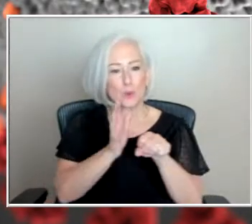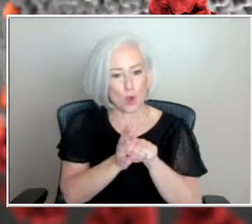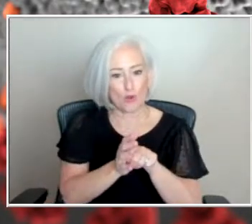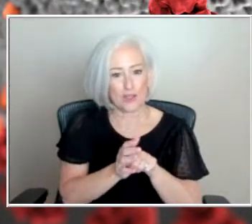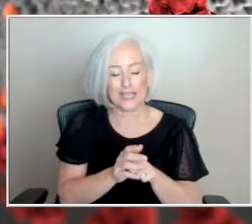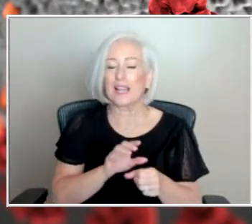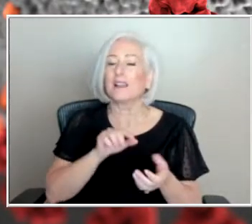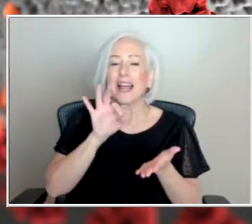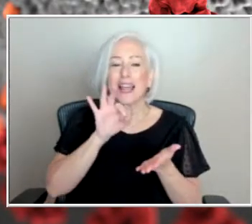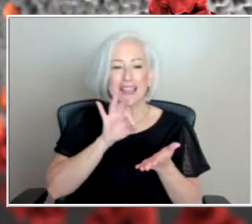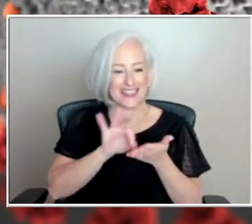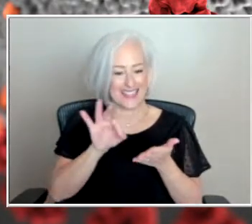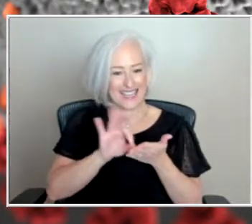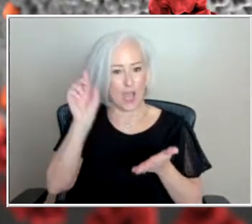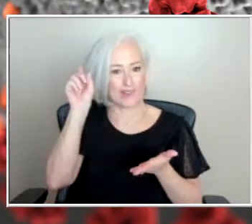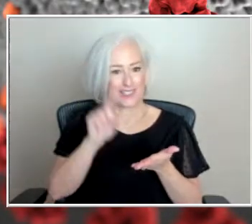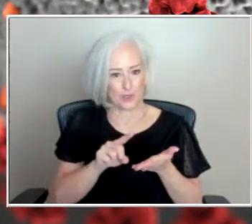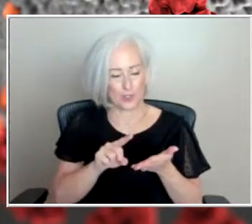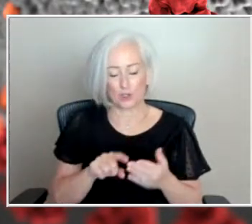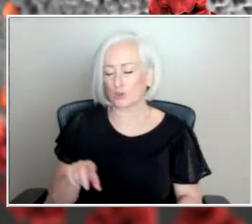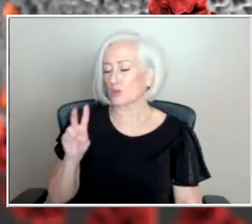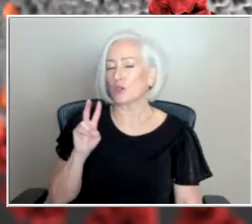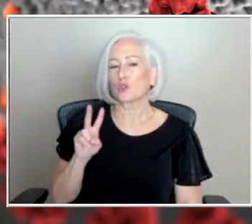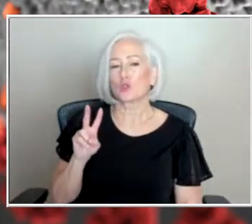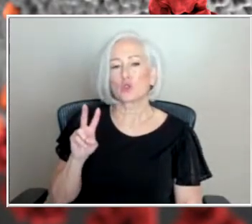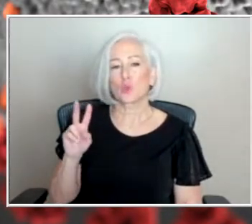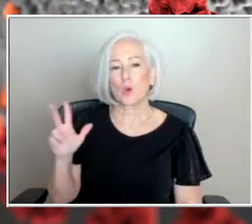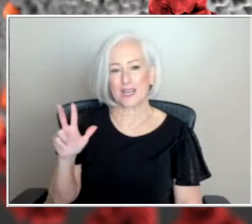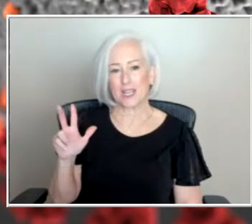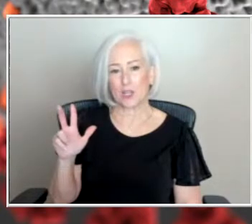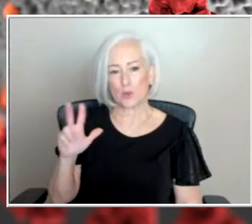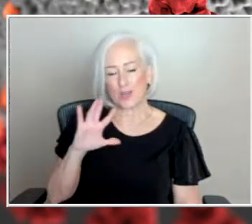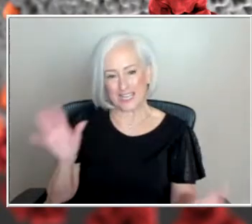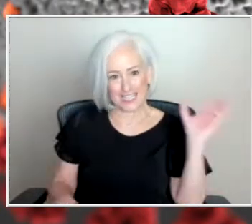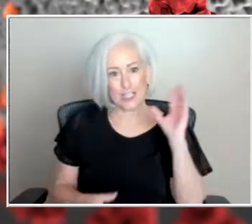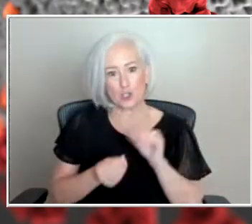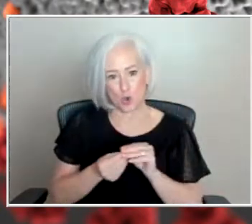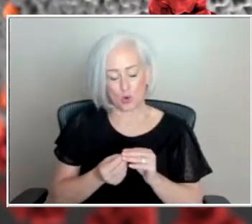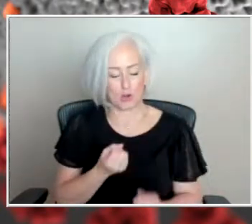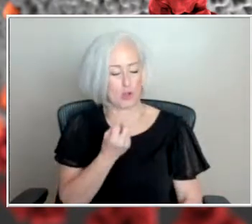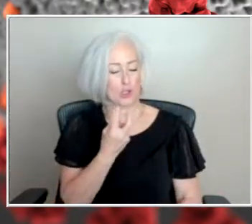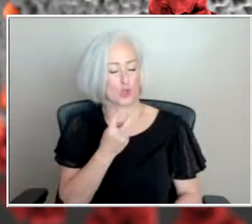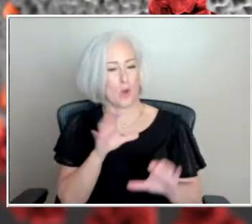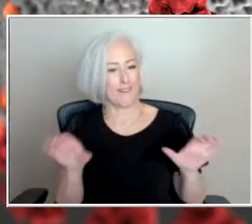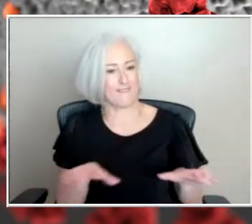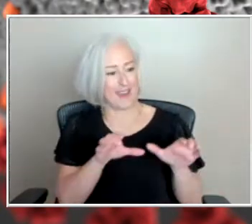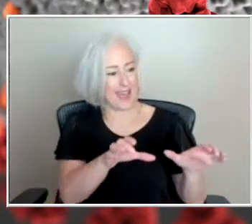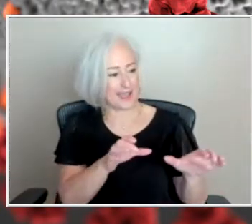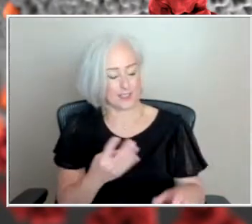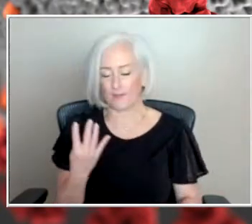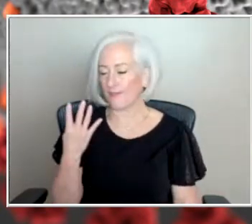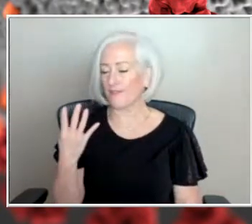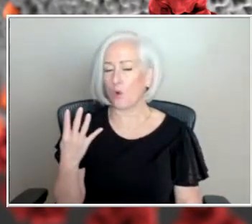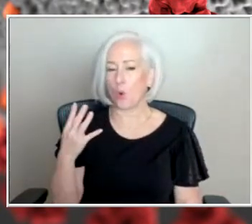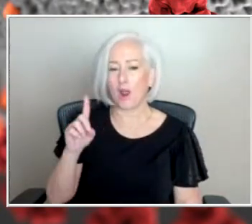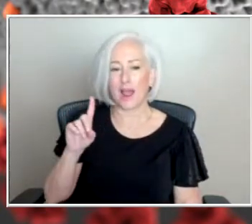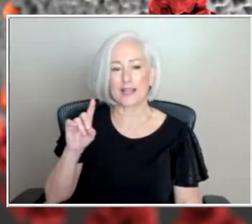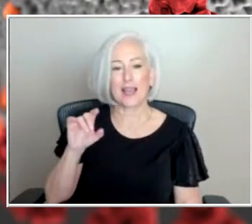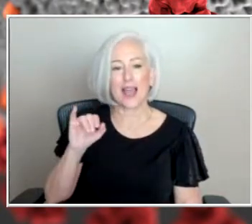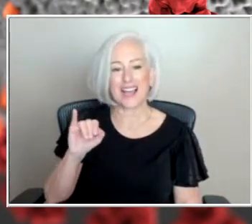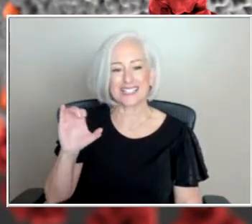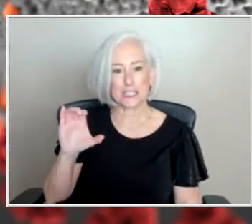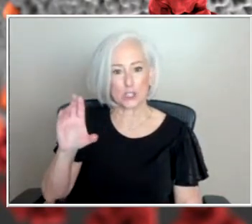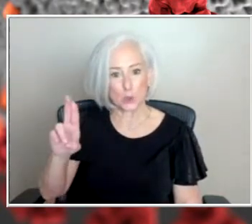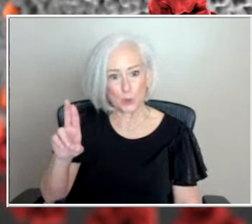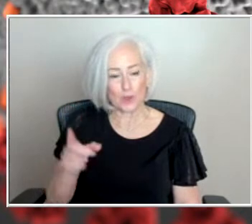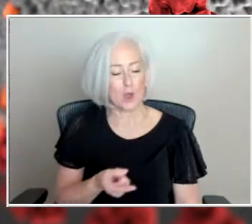down. We have 23 active cases, 23 total, 12 active, 4 in the ICU and 1 on the ventilator. So